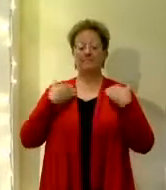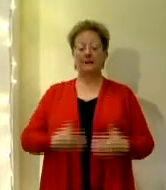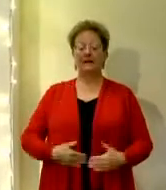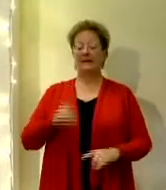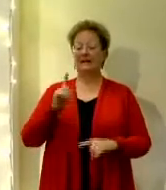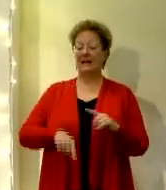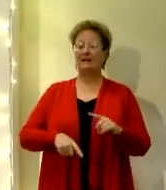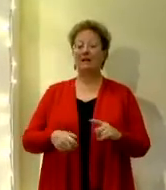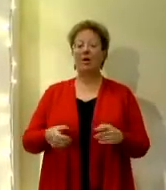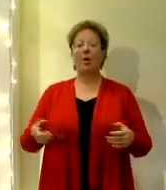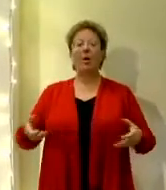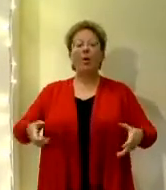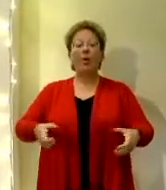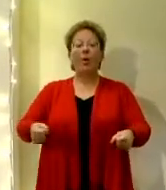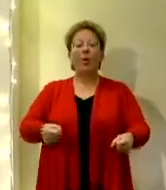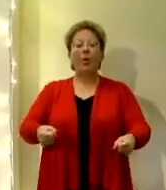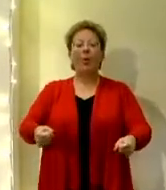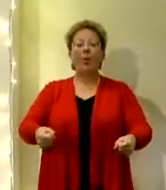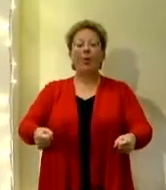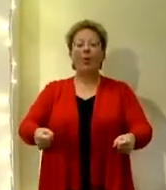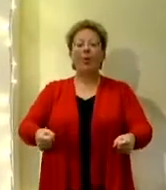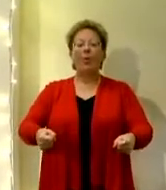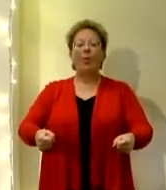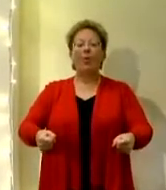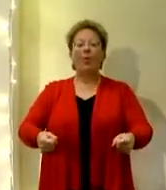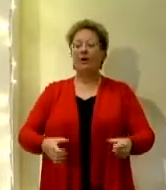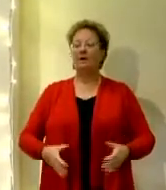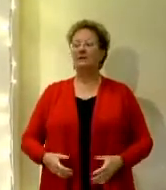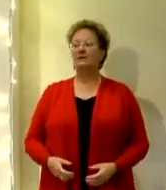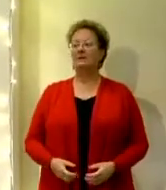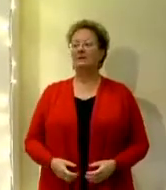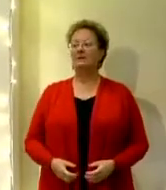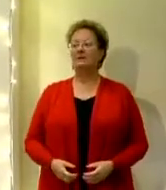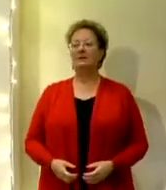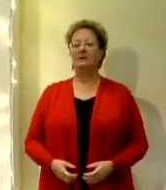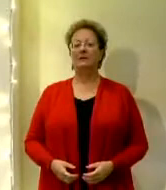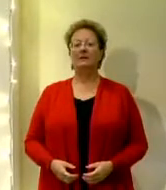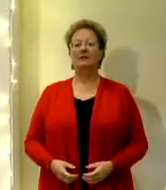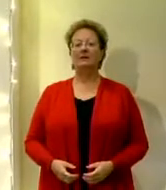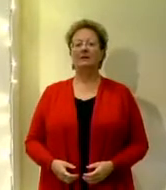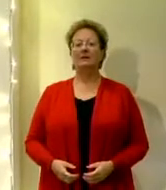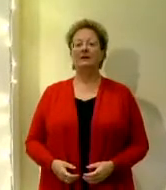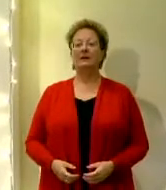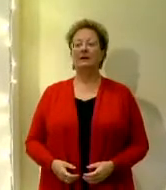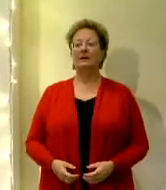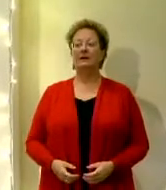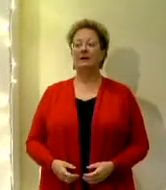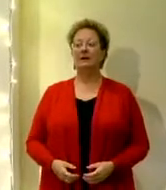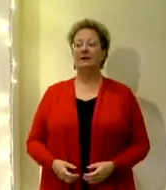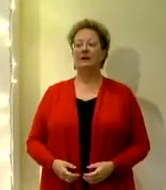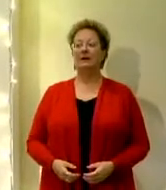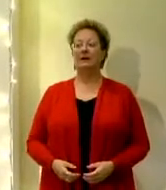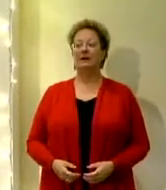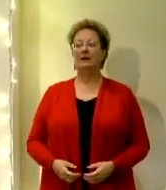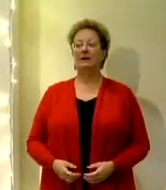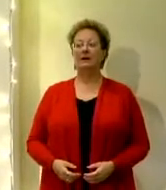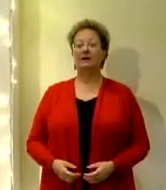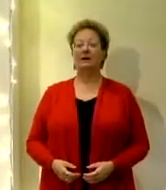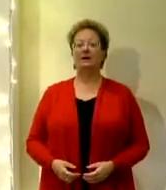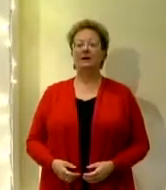you to hold on to the brakes of this walker." And what happens when he hits the brakes is it projects a thin red line on the